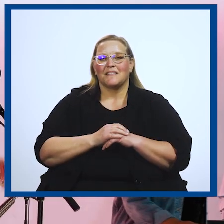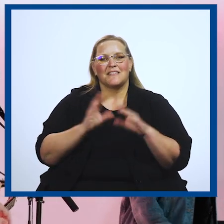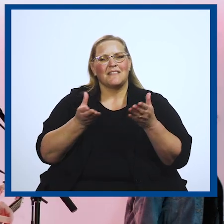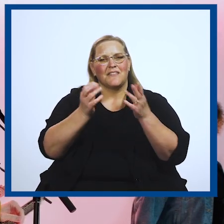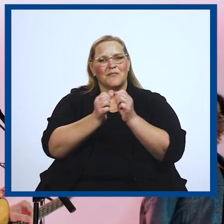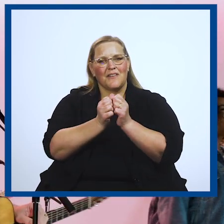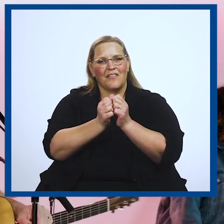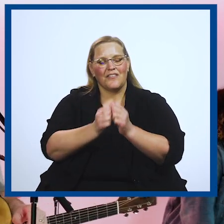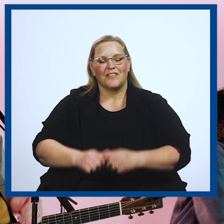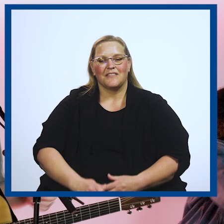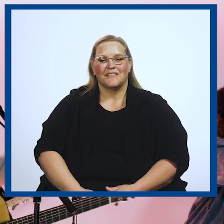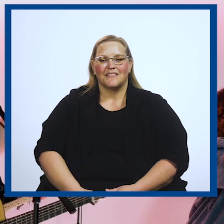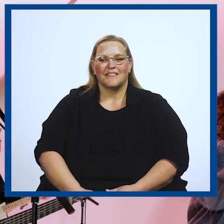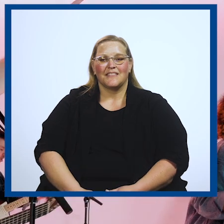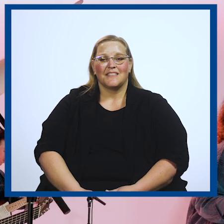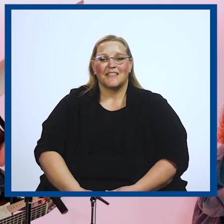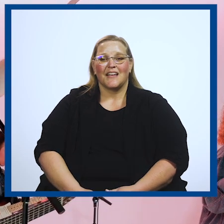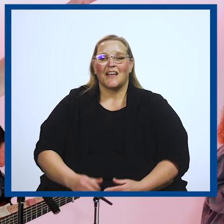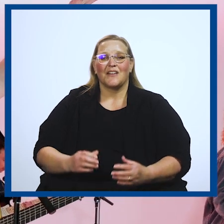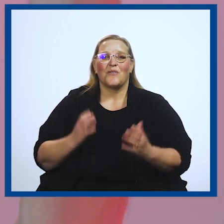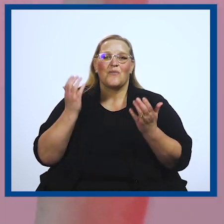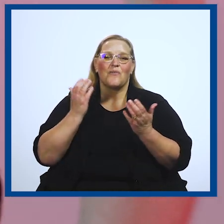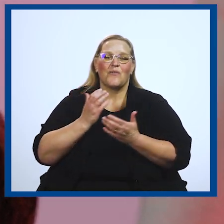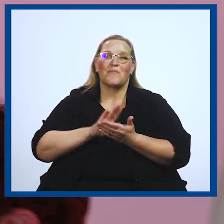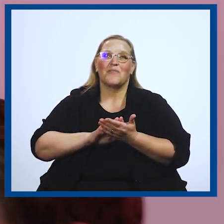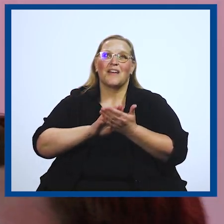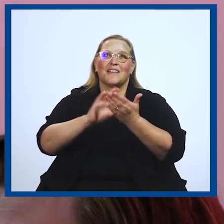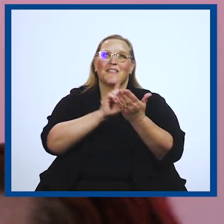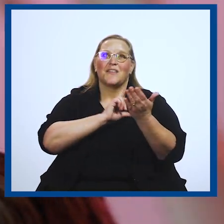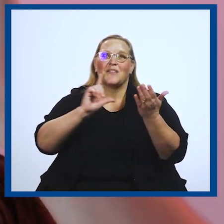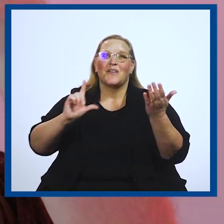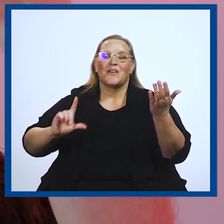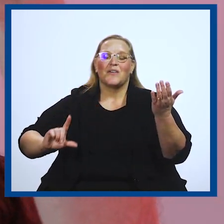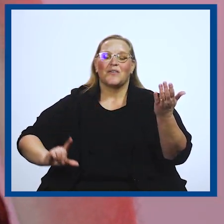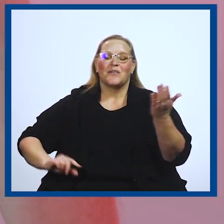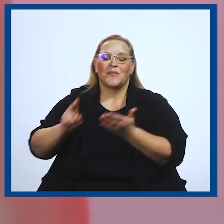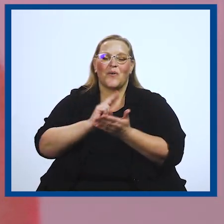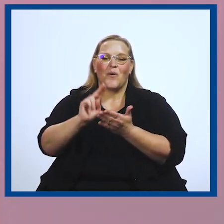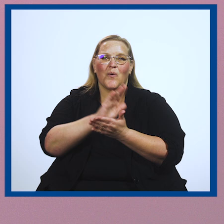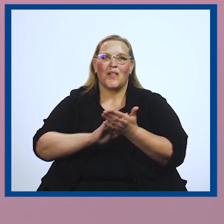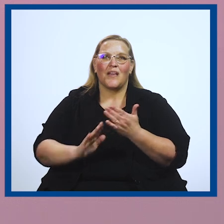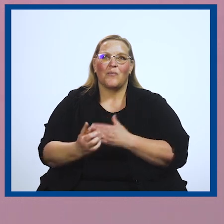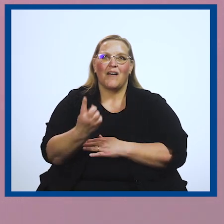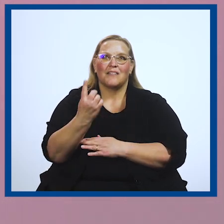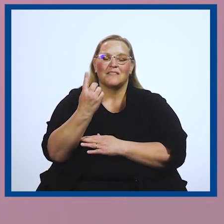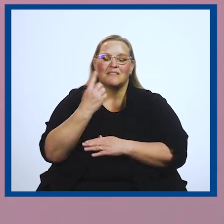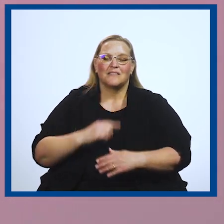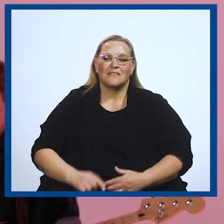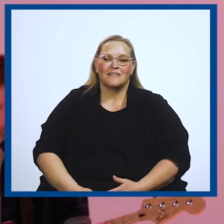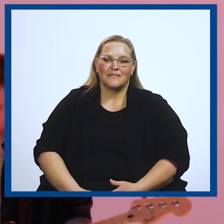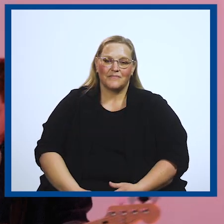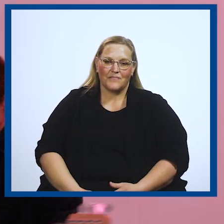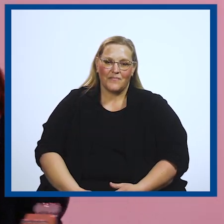this together. And oh, praise the Lord, the Holy One.